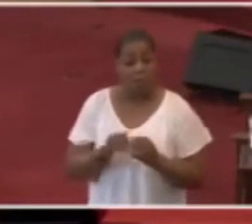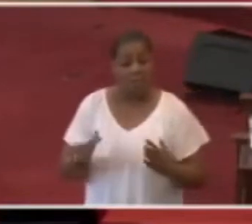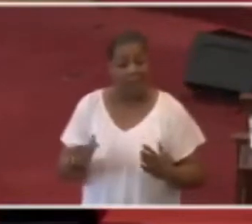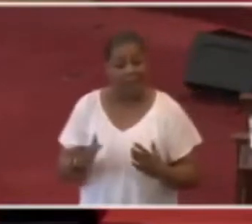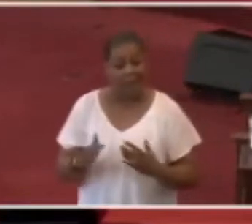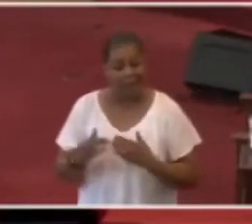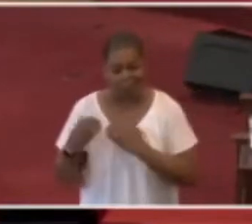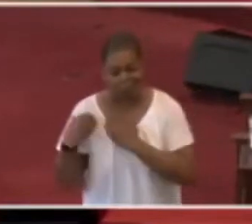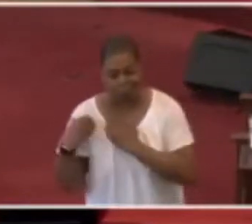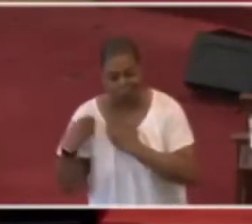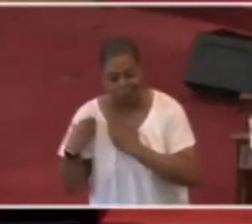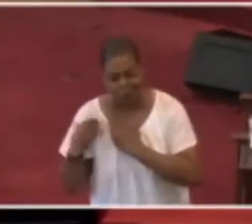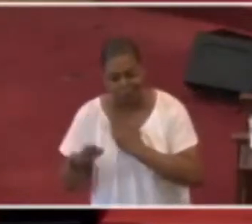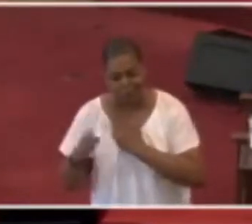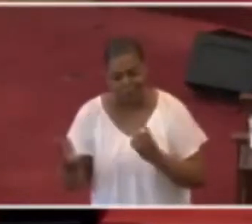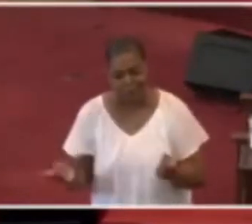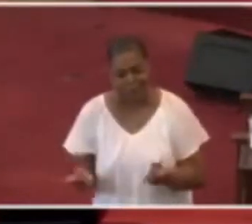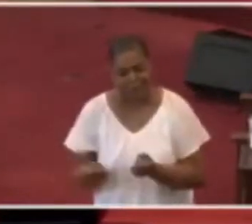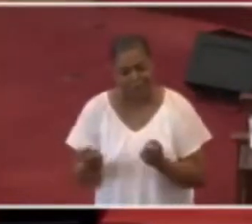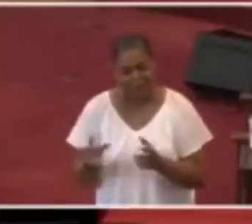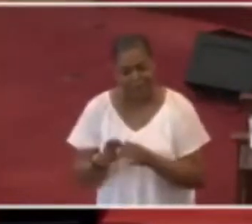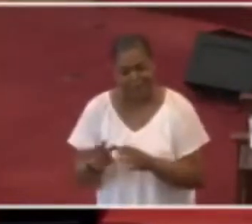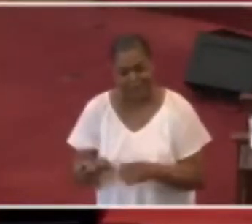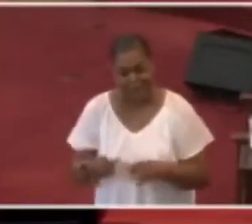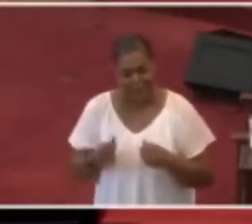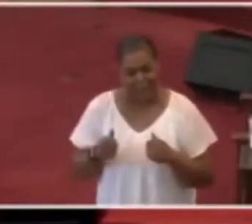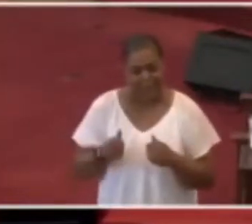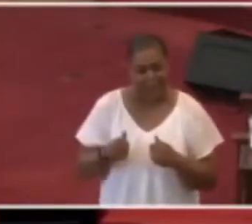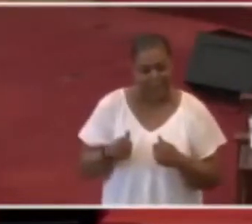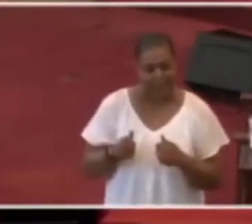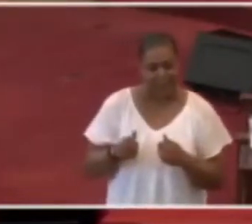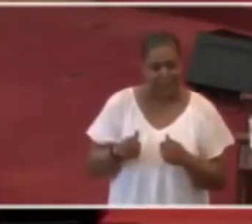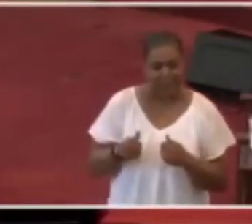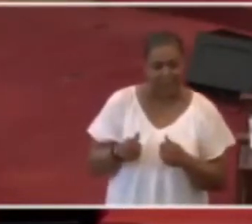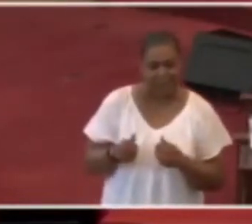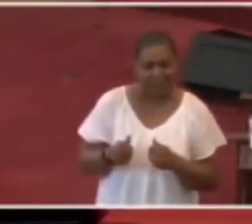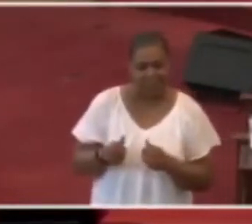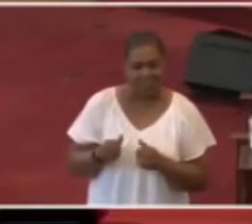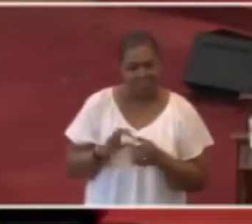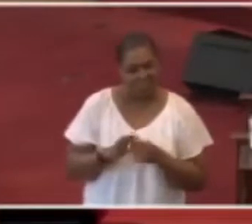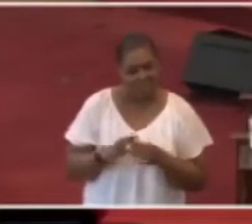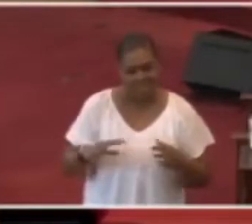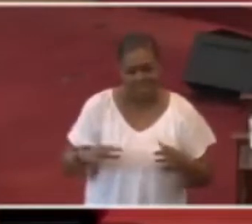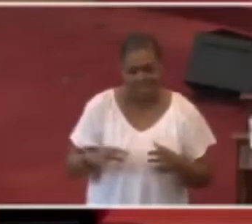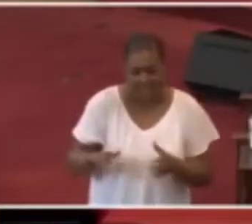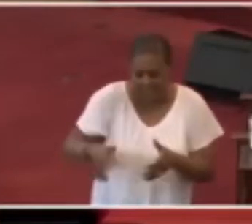the weight of this sin on your life. Let that kind of life go.